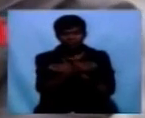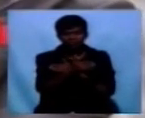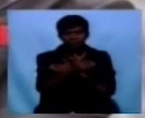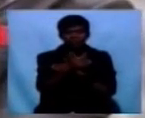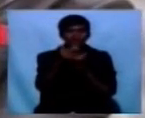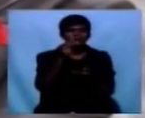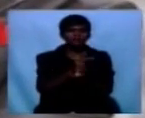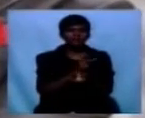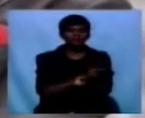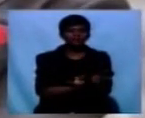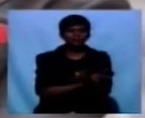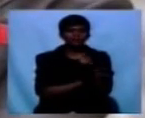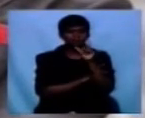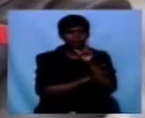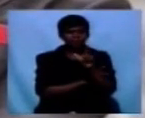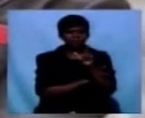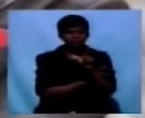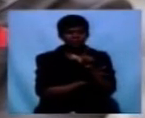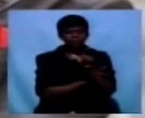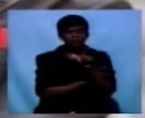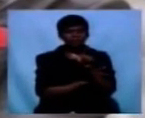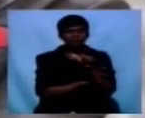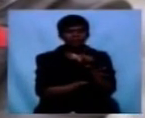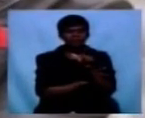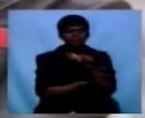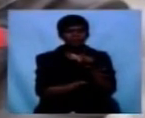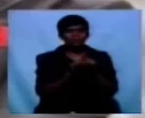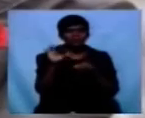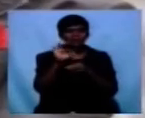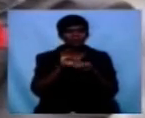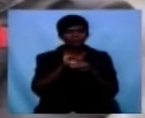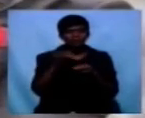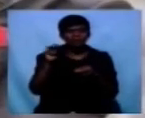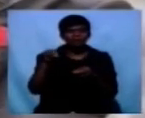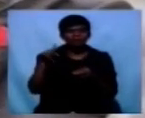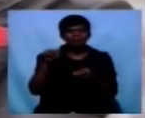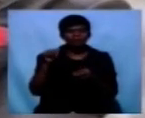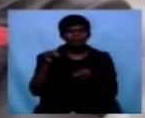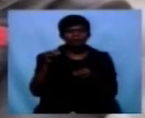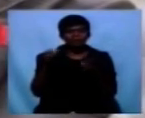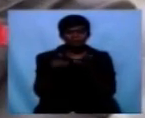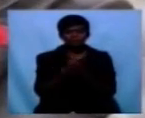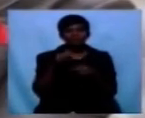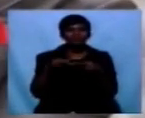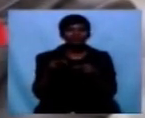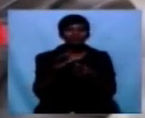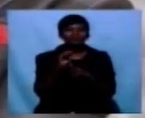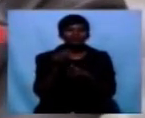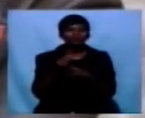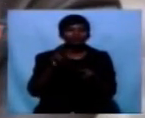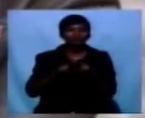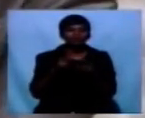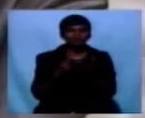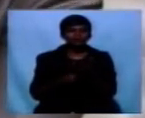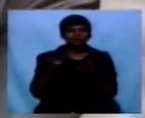to Kasama, Luwingu, then cut into Kawambwa through Pambashi, a new road that we've built, or Mansa, and